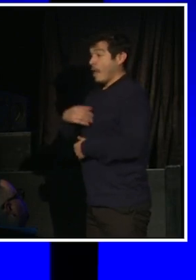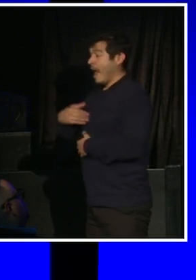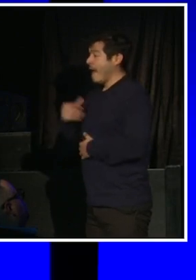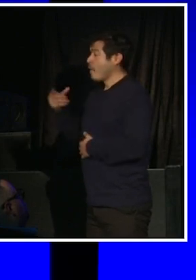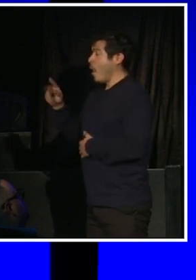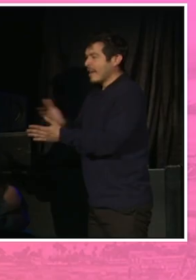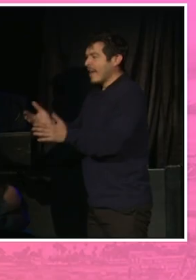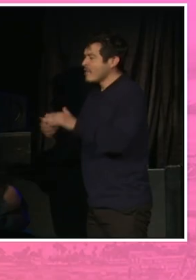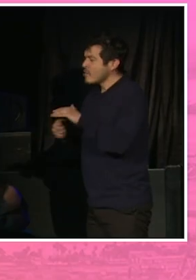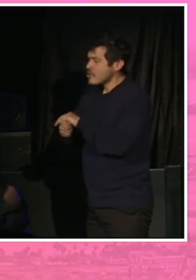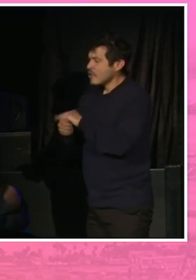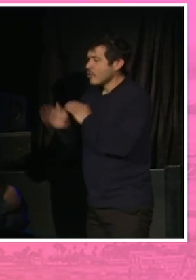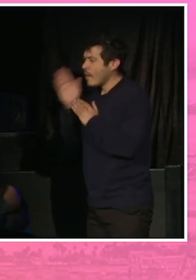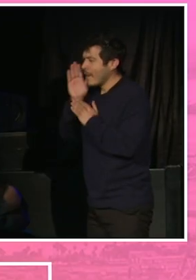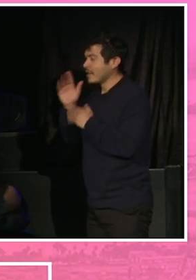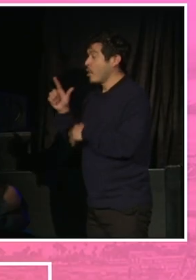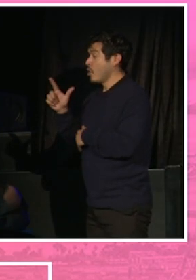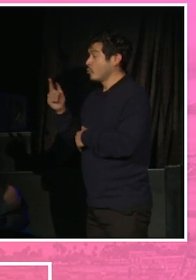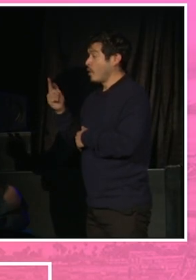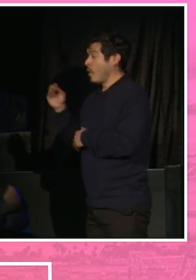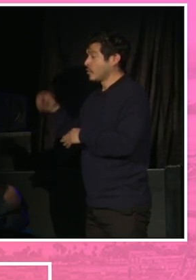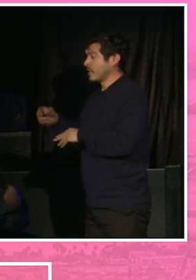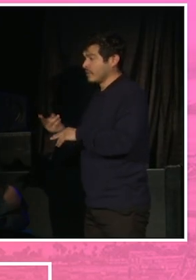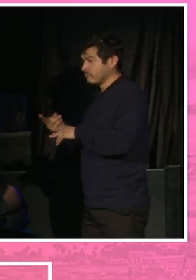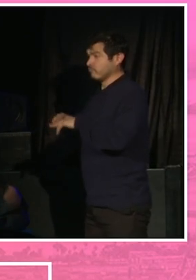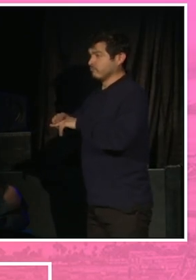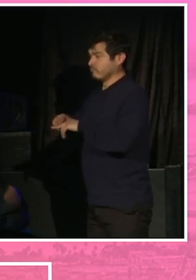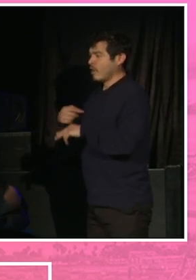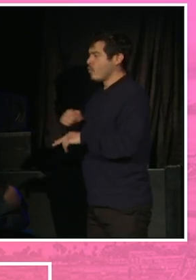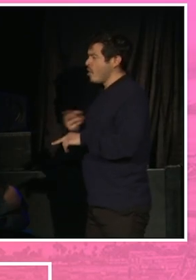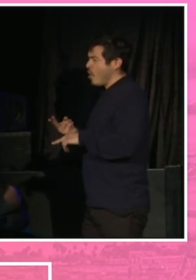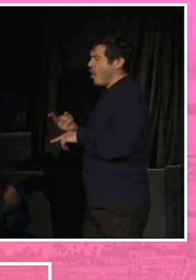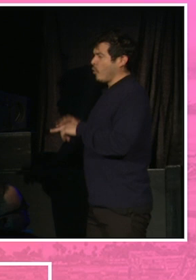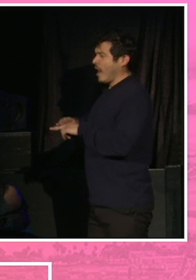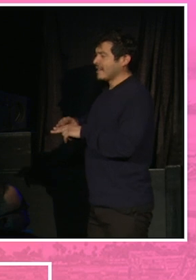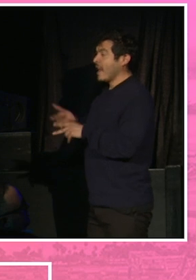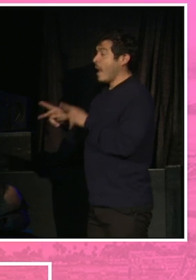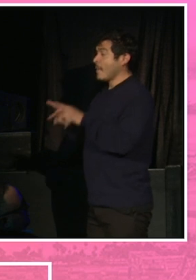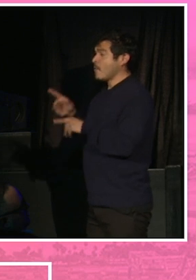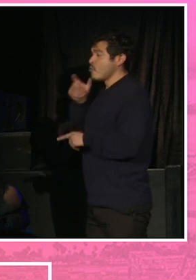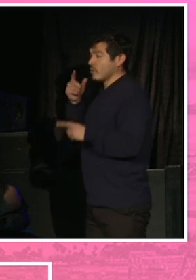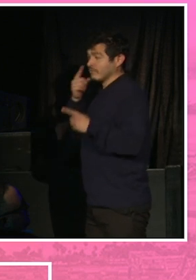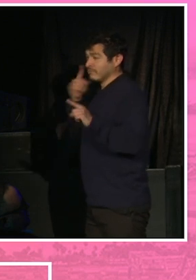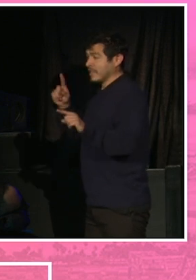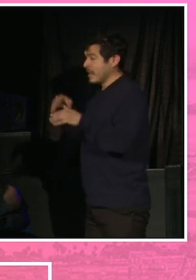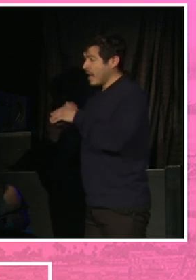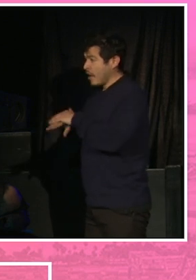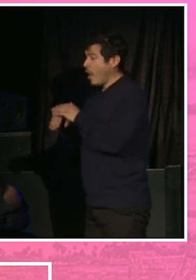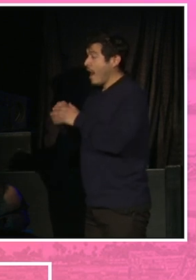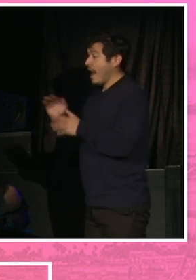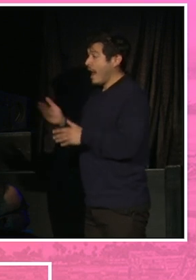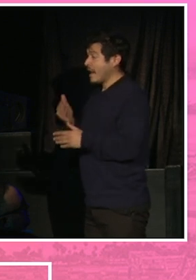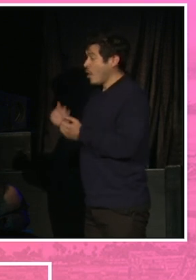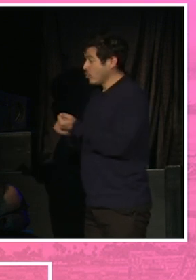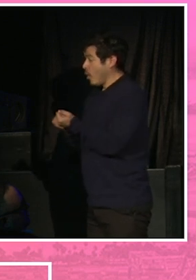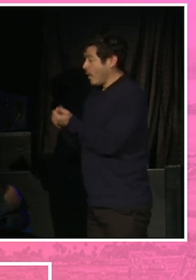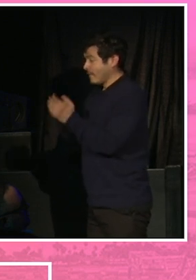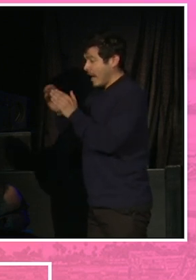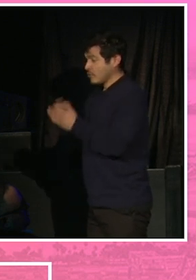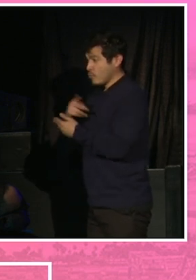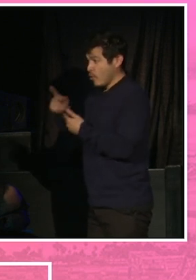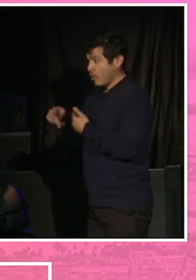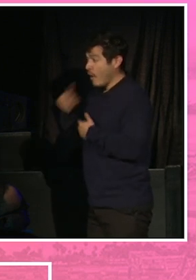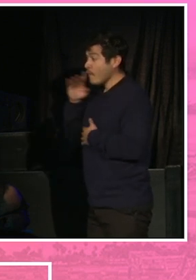breaking cargo records. We declared a state of emergency on homelessness, and we focused on the hard work of building up citywide capacity to